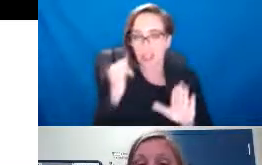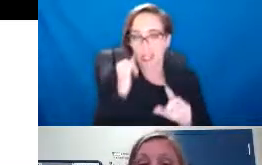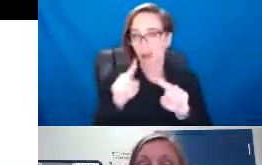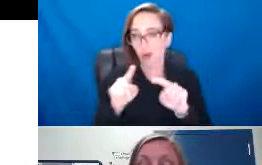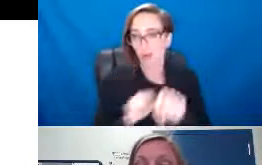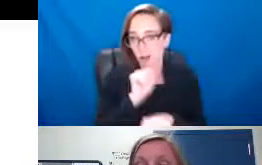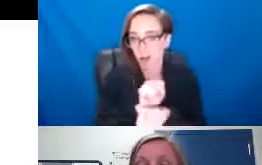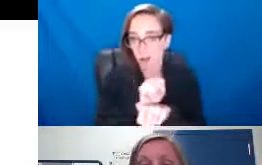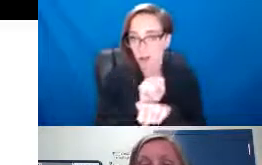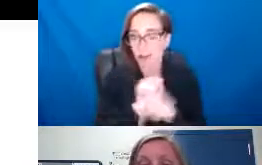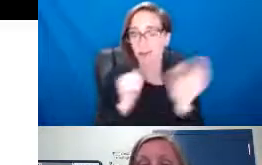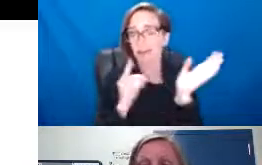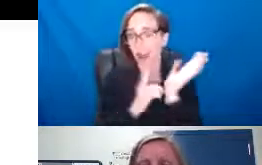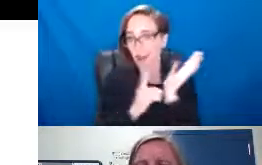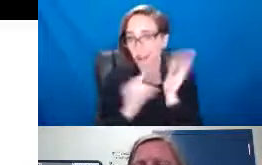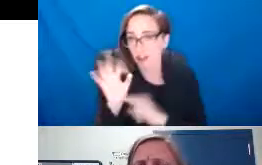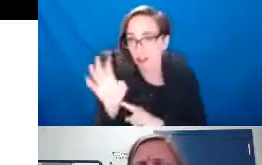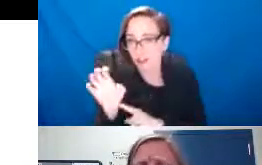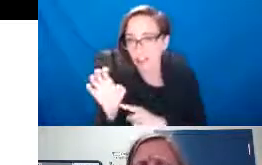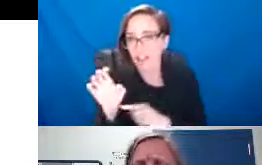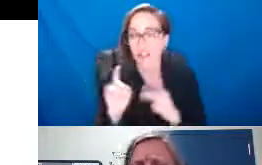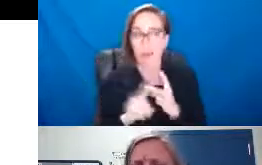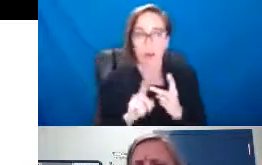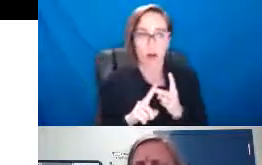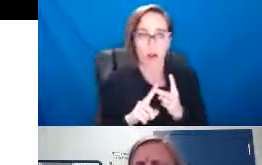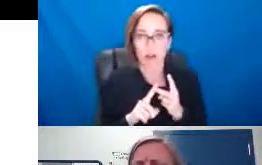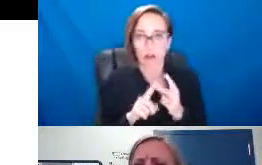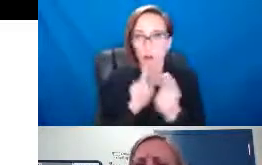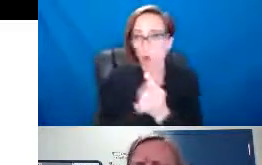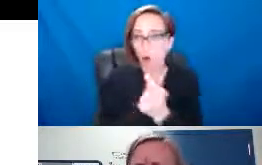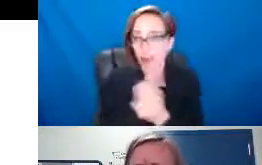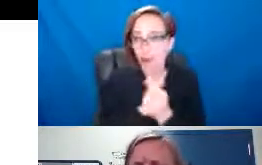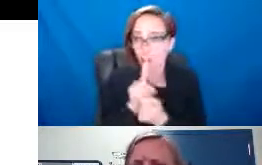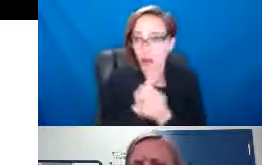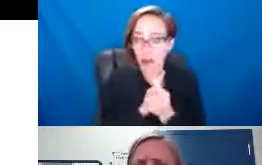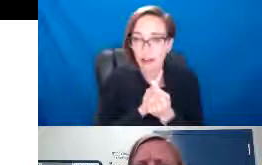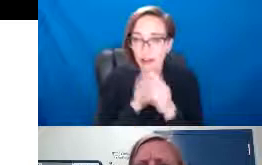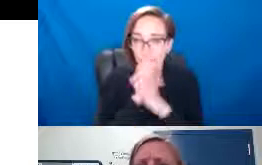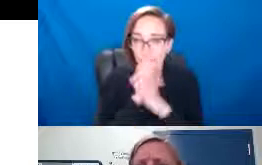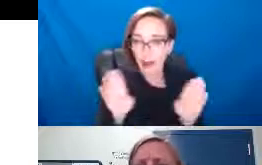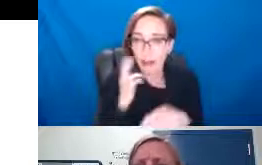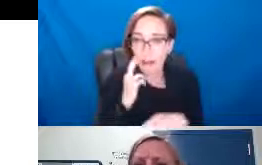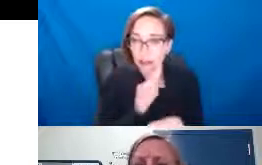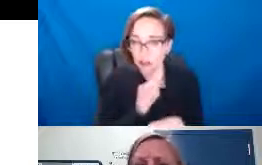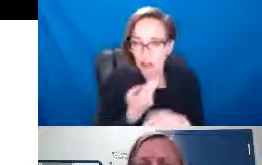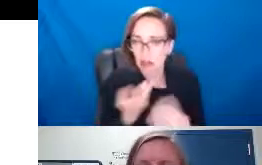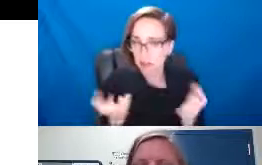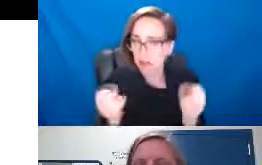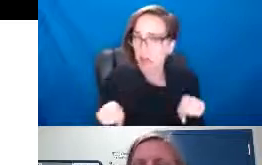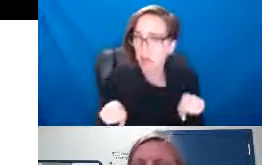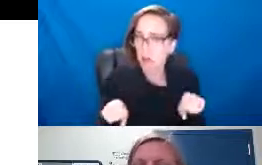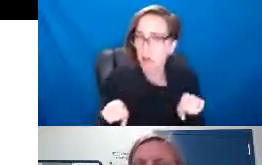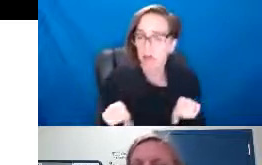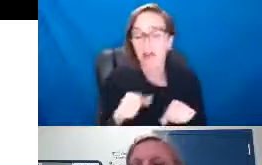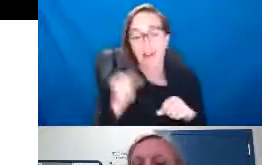if you're, you know, with someone one-on-one in a quiet restaurant, but it's not